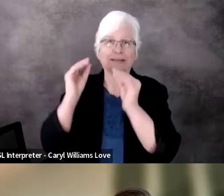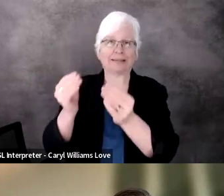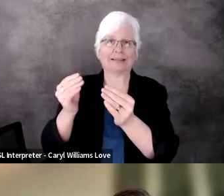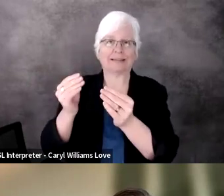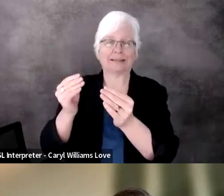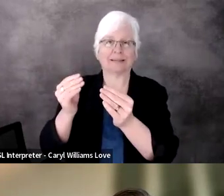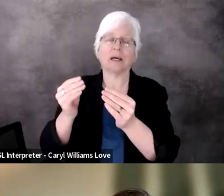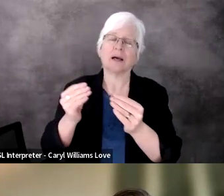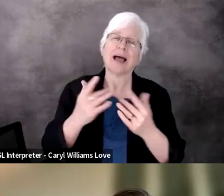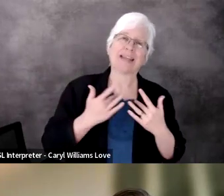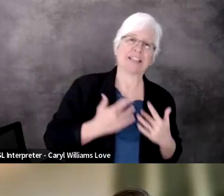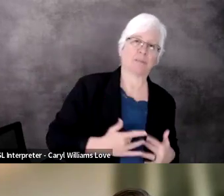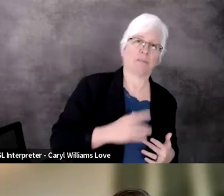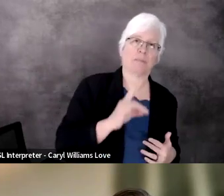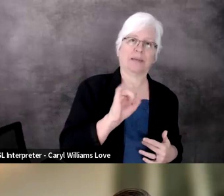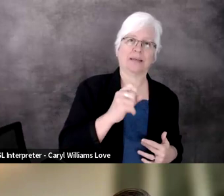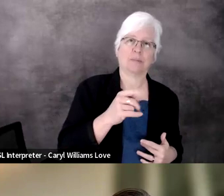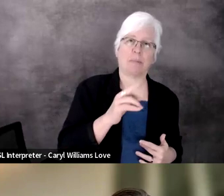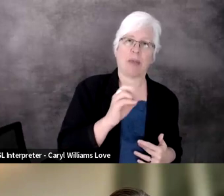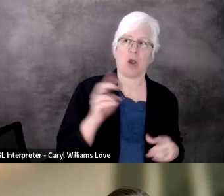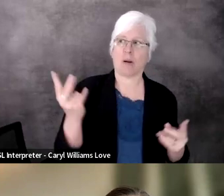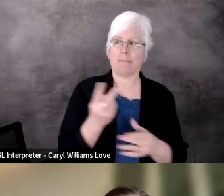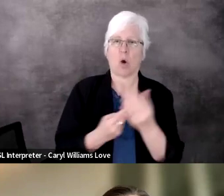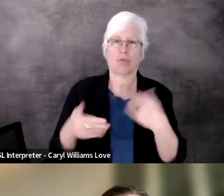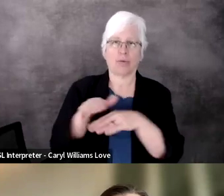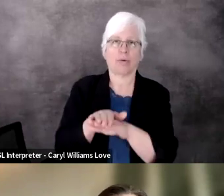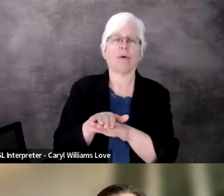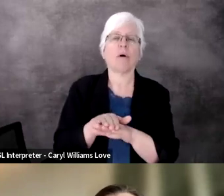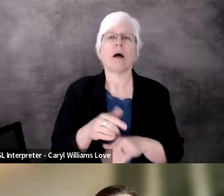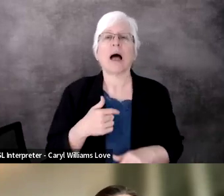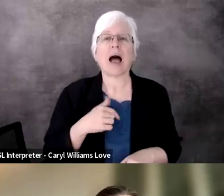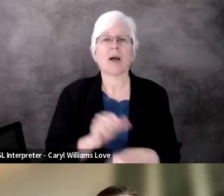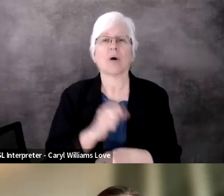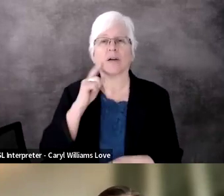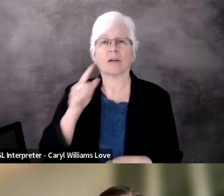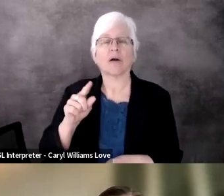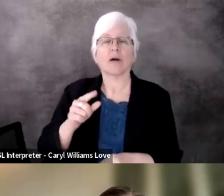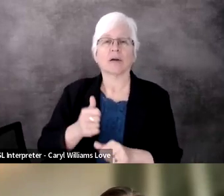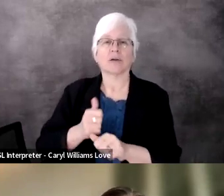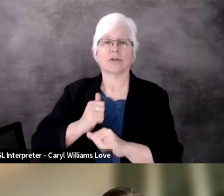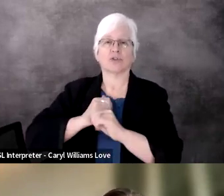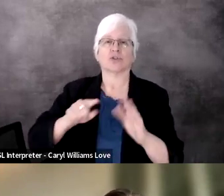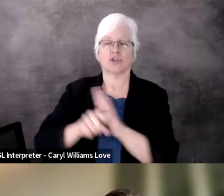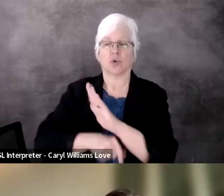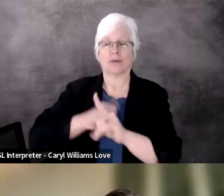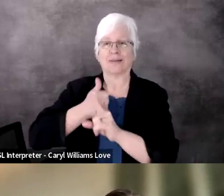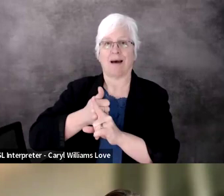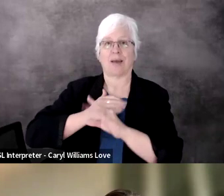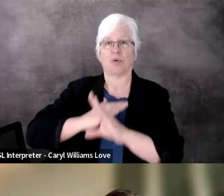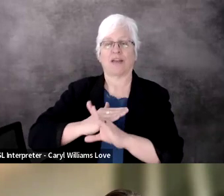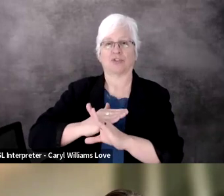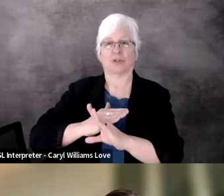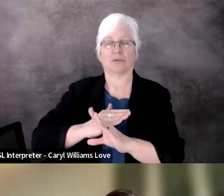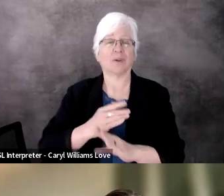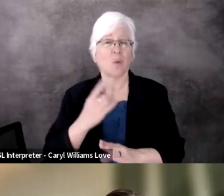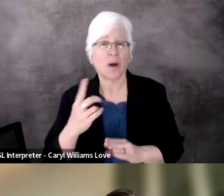really important. I used to work in suicide prevention for a living. I worked at Forefront Suicide Prevention. And one of my frustrations when I was involved with our national